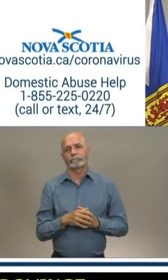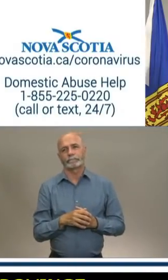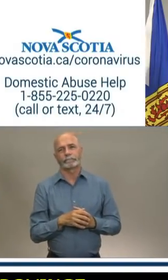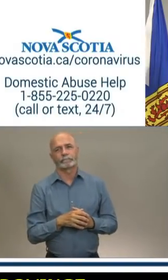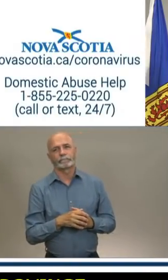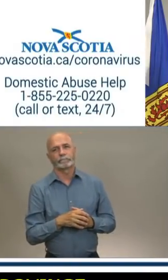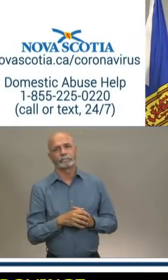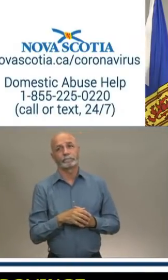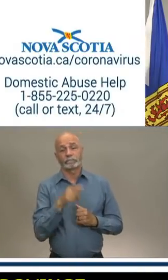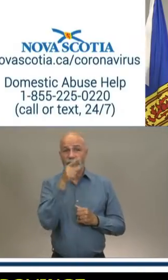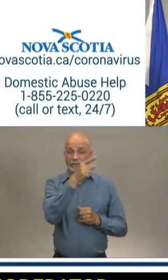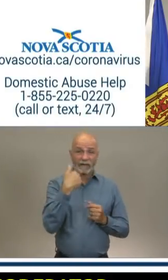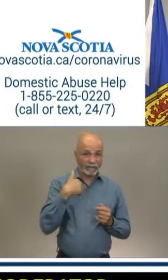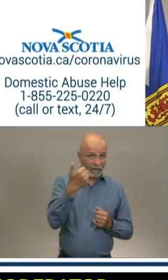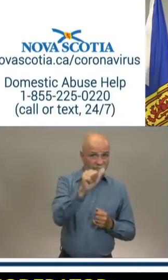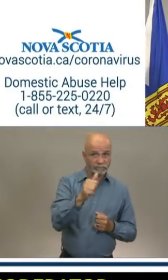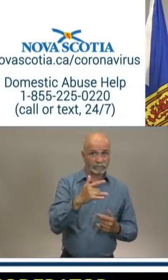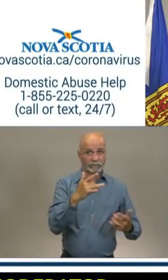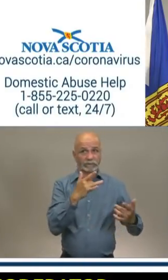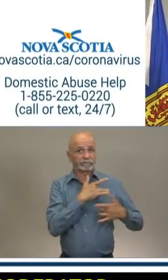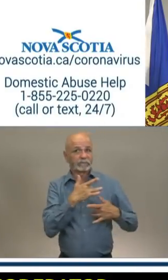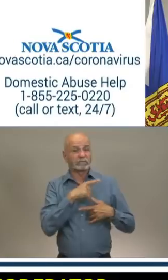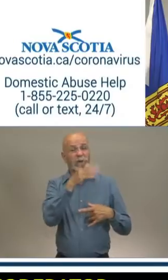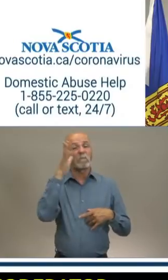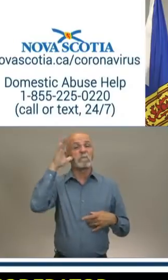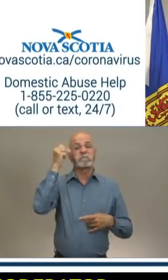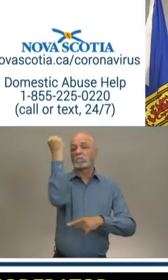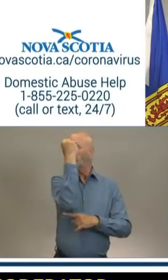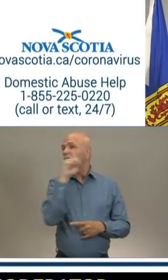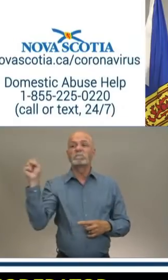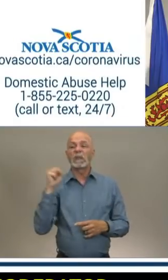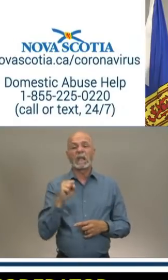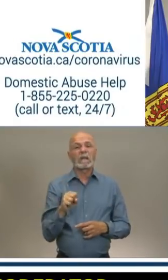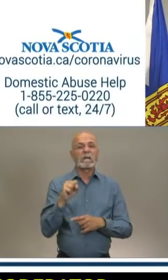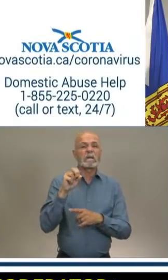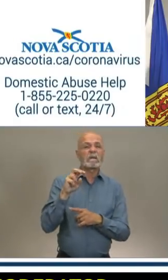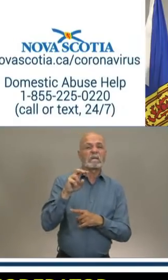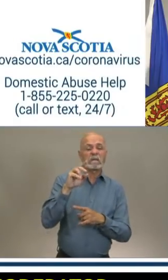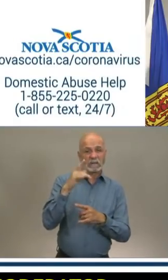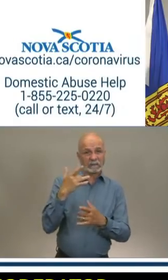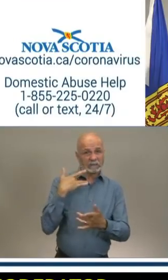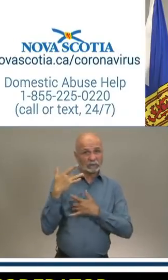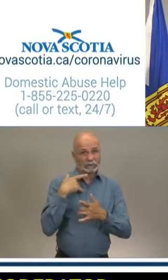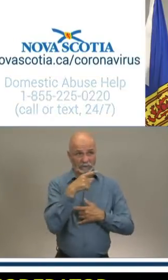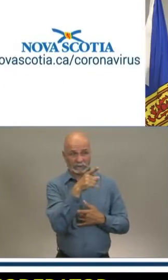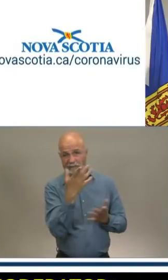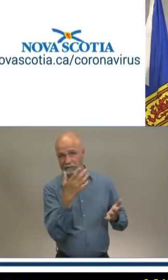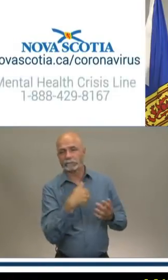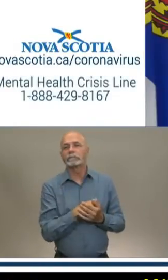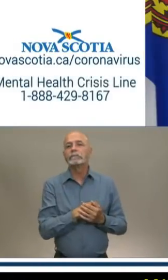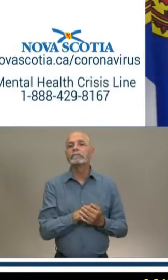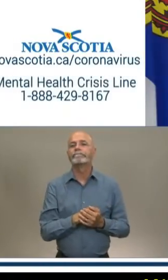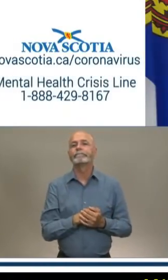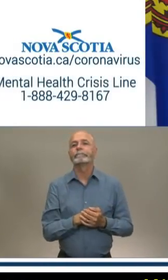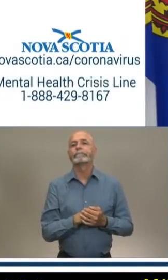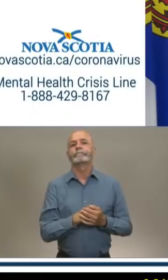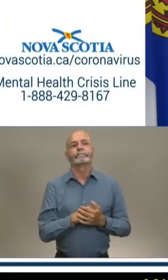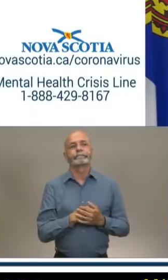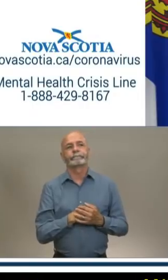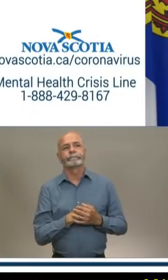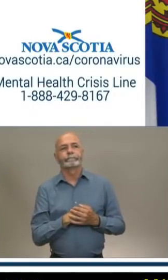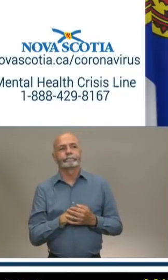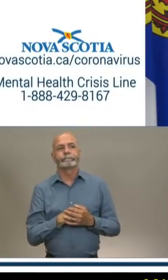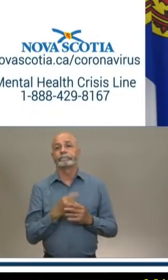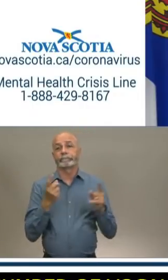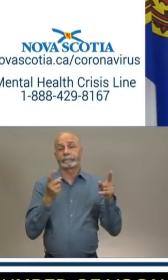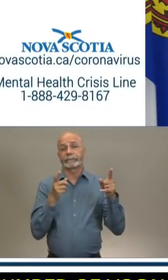vocal anti-vaxxers participated in the protest? Well, I think that at the end of the day, we have to have faith